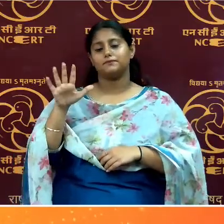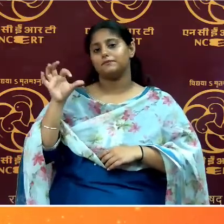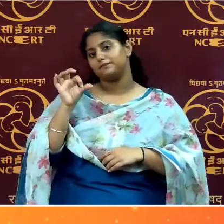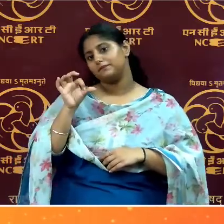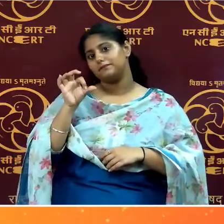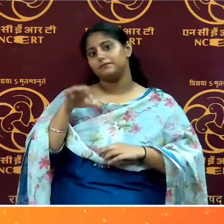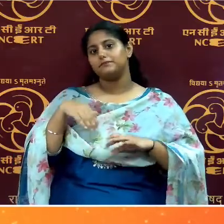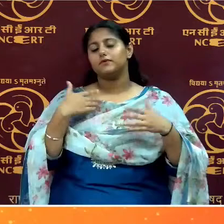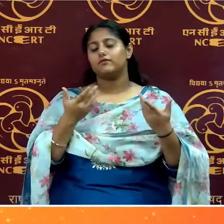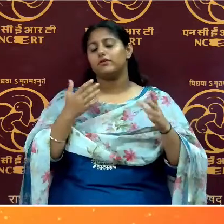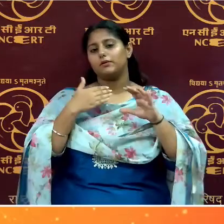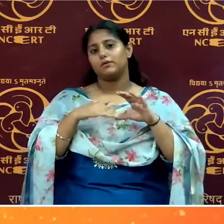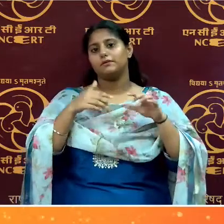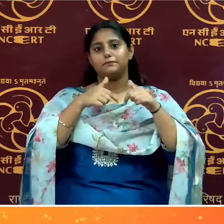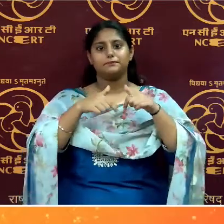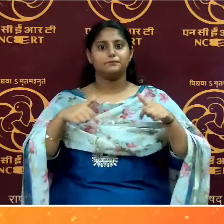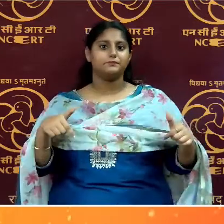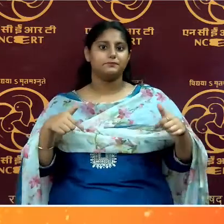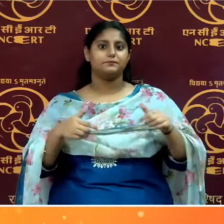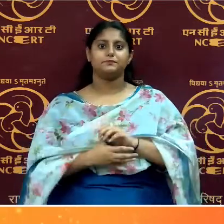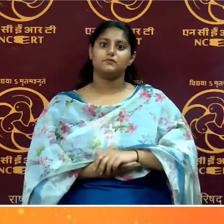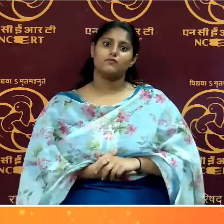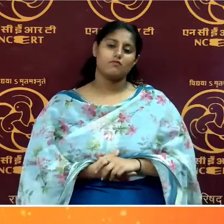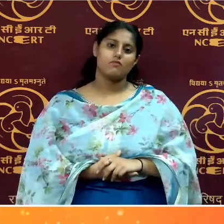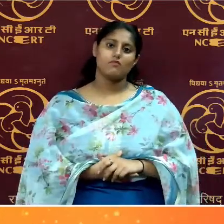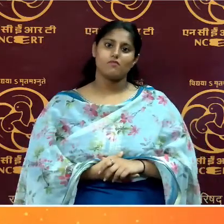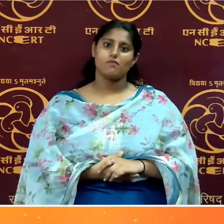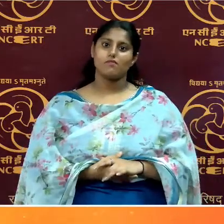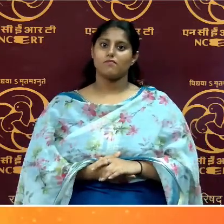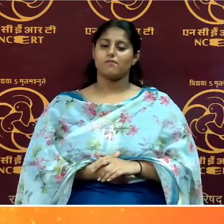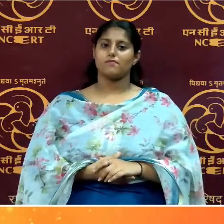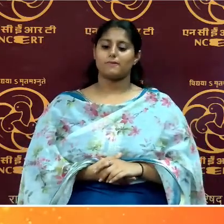8800440559. Our email ID is